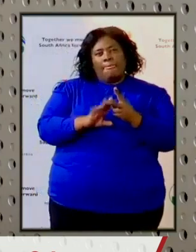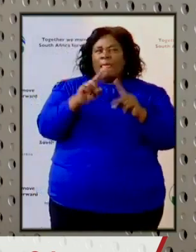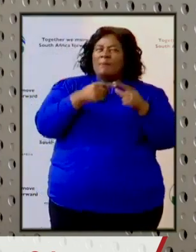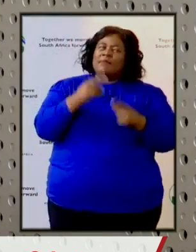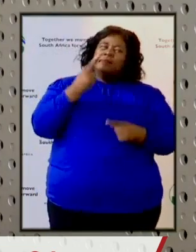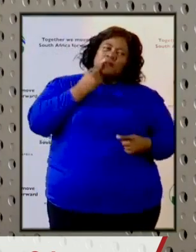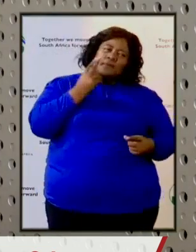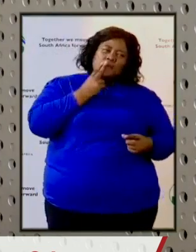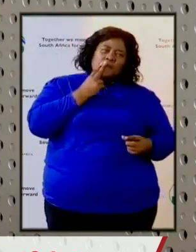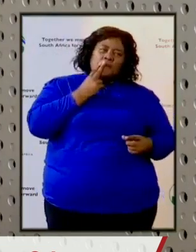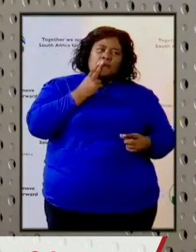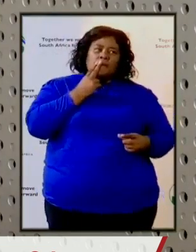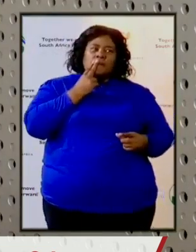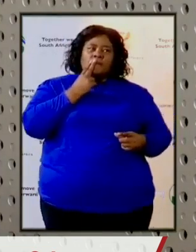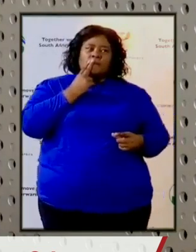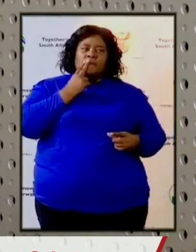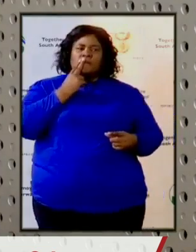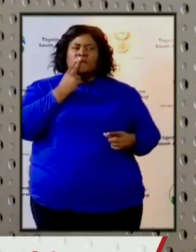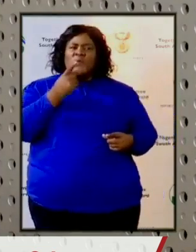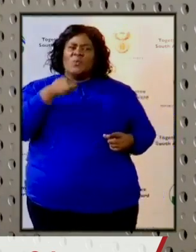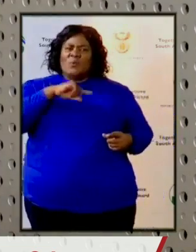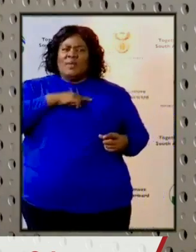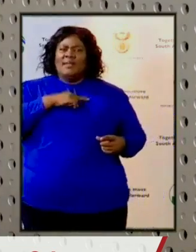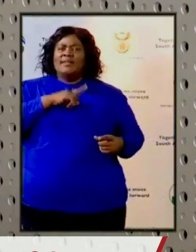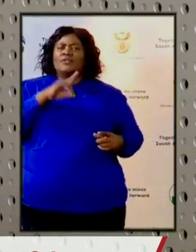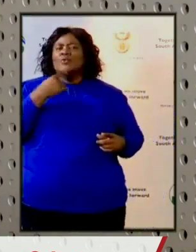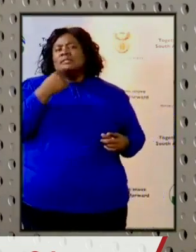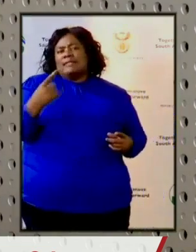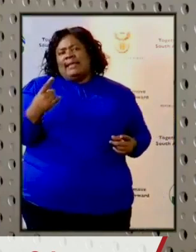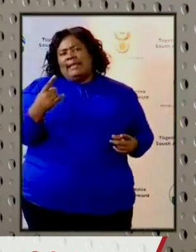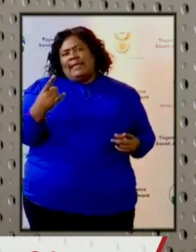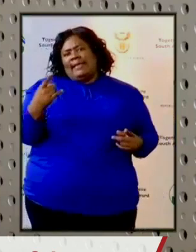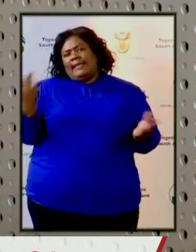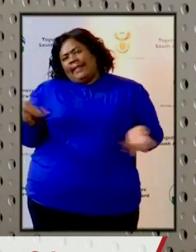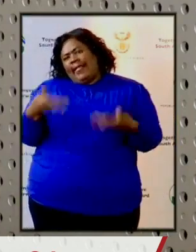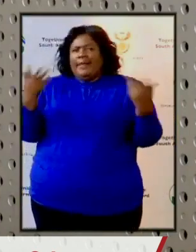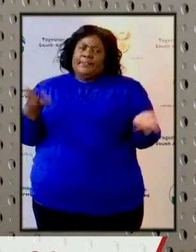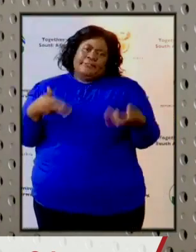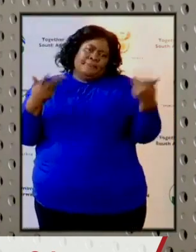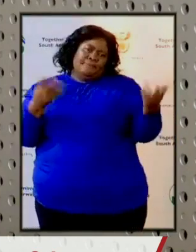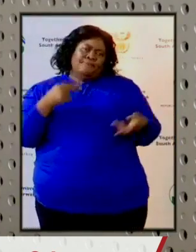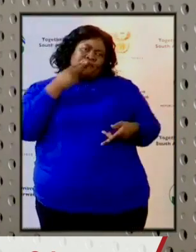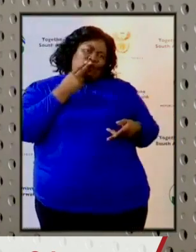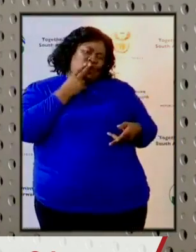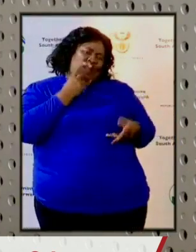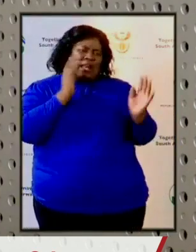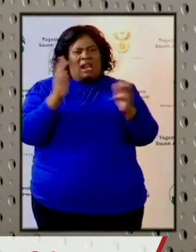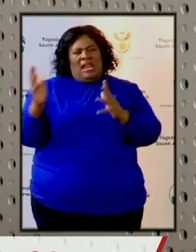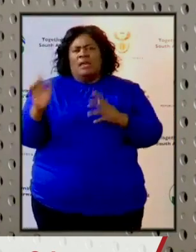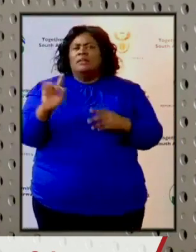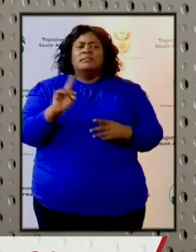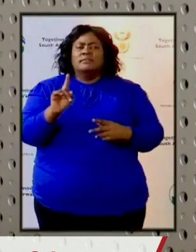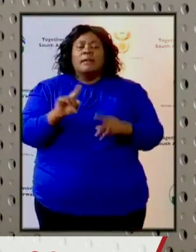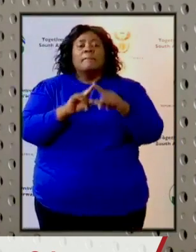and insinuations. We're not insinuating anything about cigarettes. We just talked about